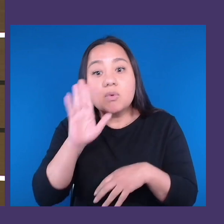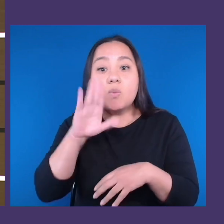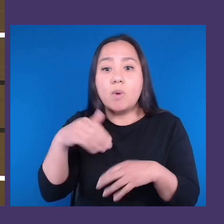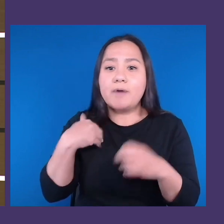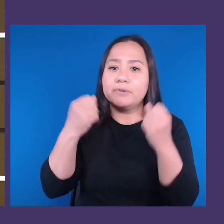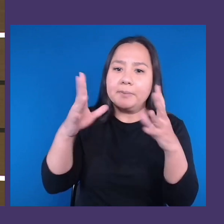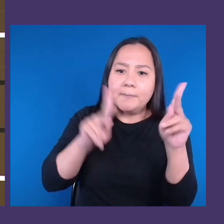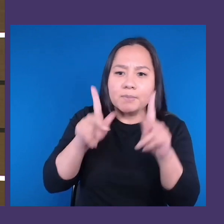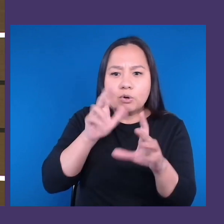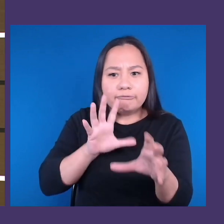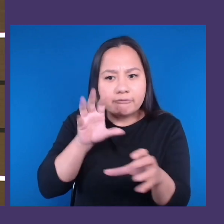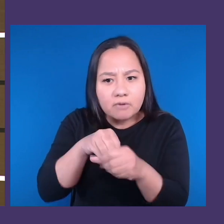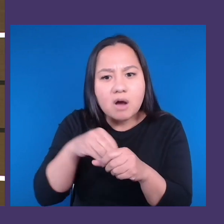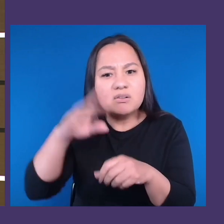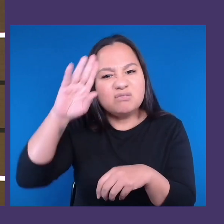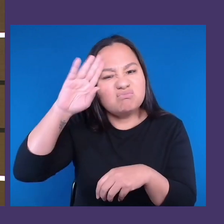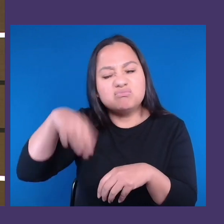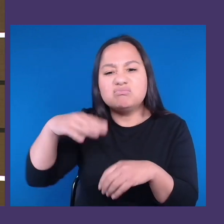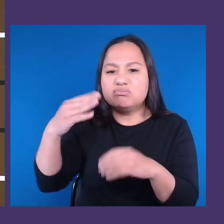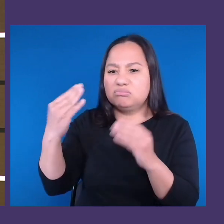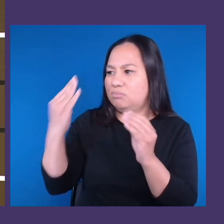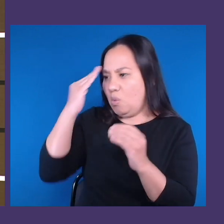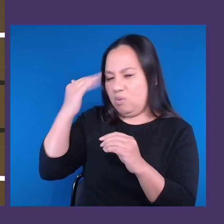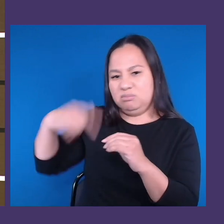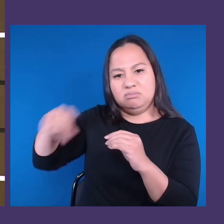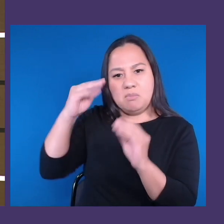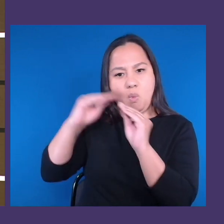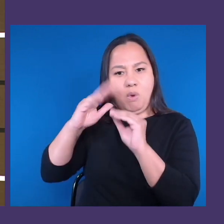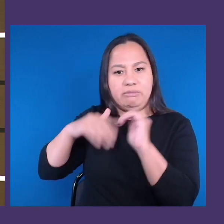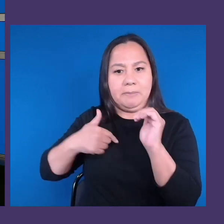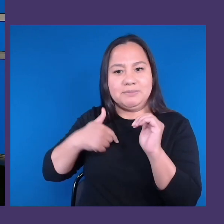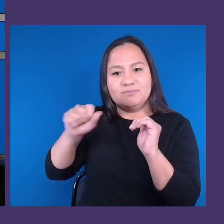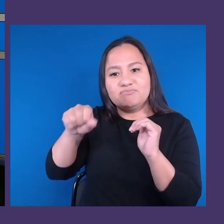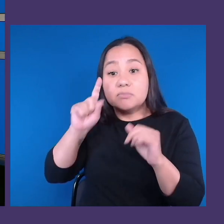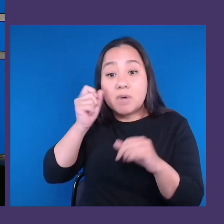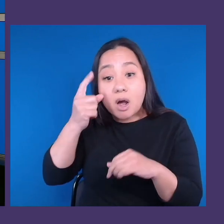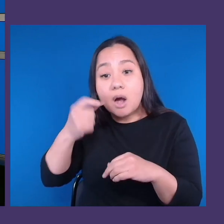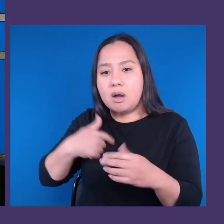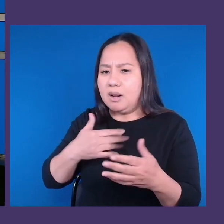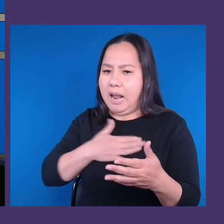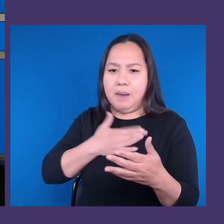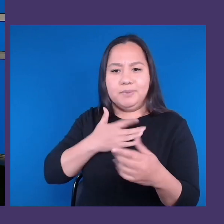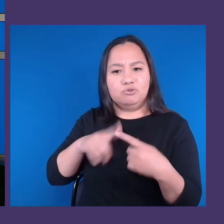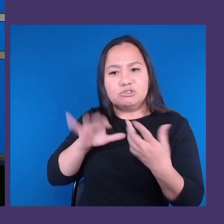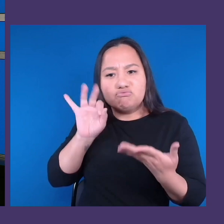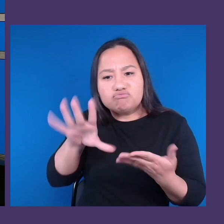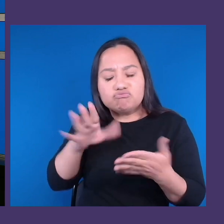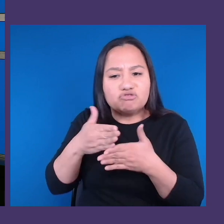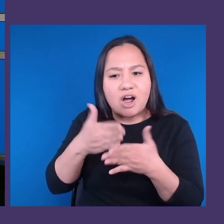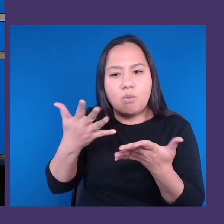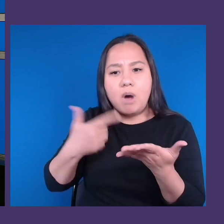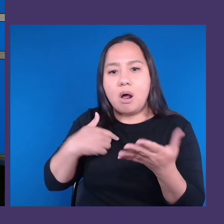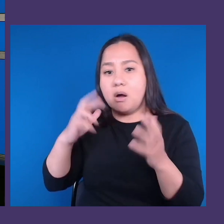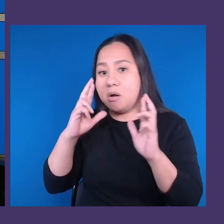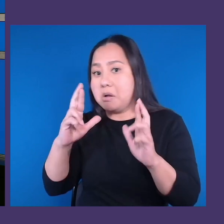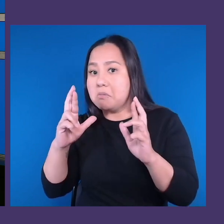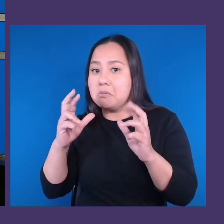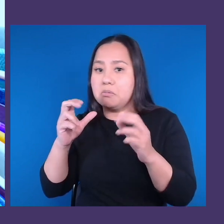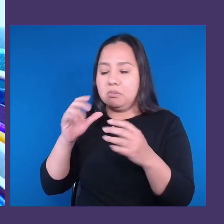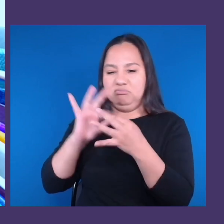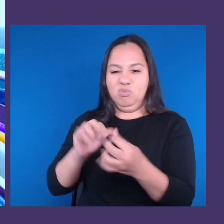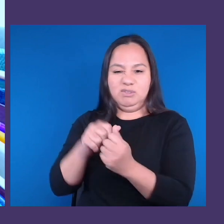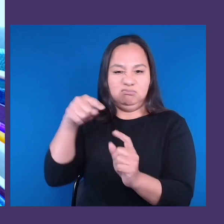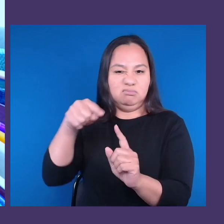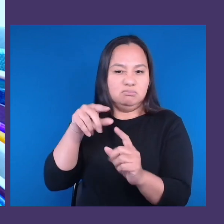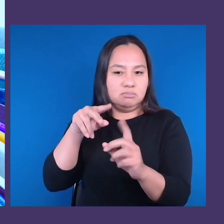than happy to offer what I hopefully can in terms of a perspective. Well, let's go back into time for a little bit. We